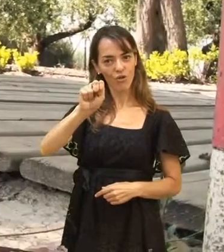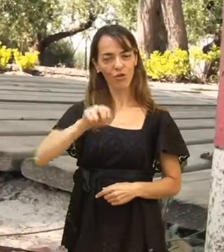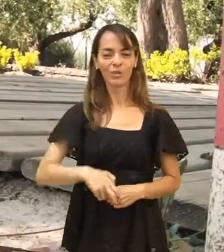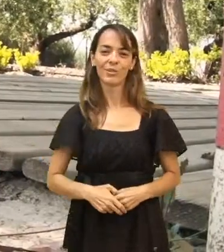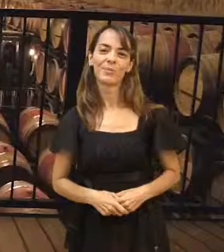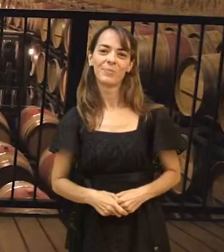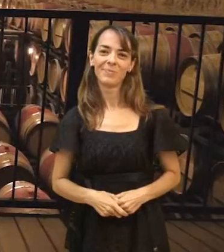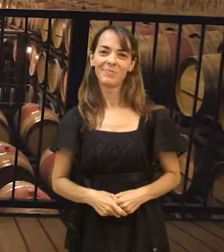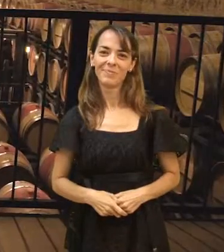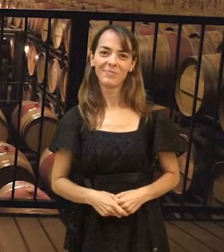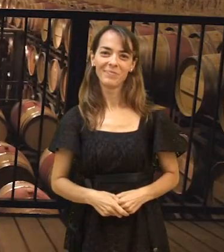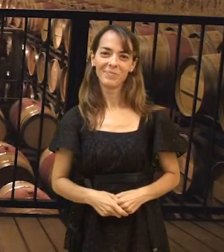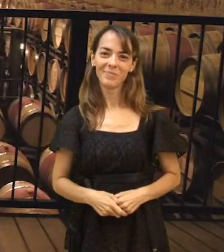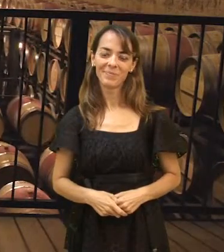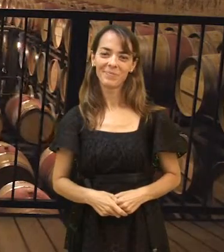accessible.